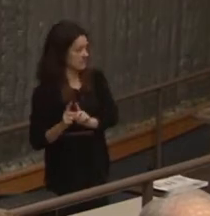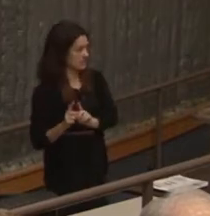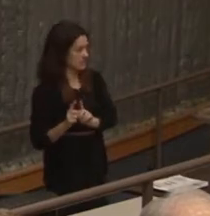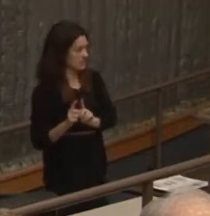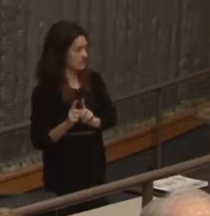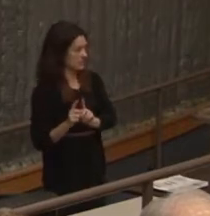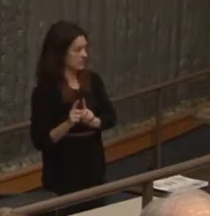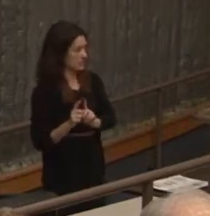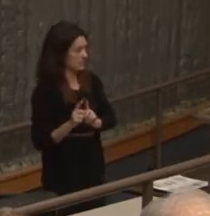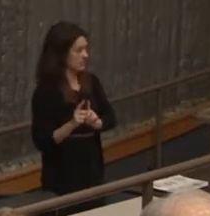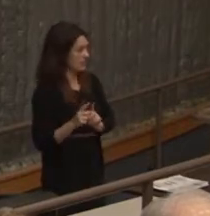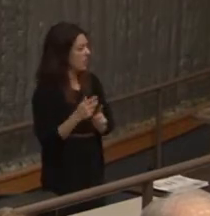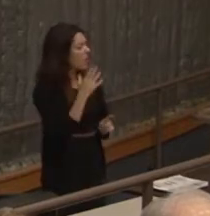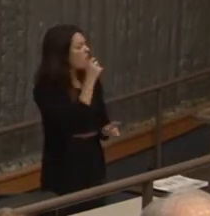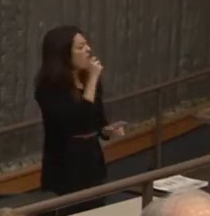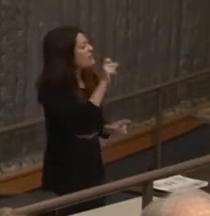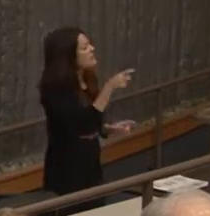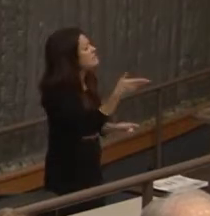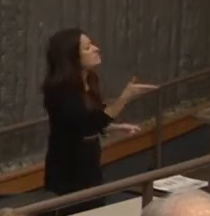He says, why don't we ask him?